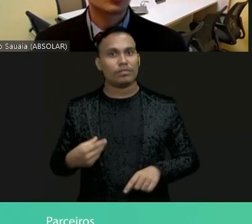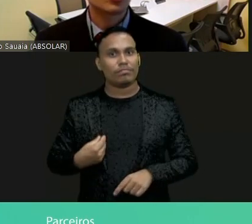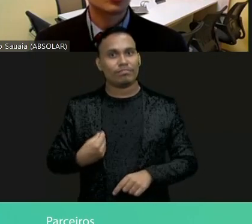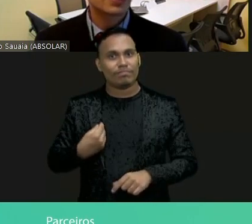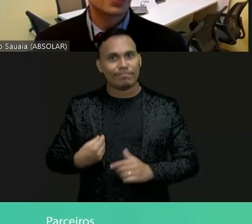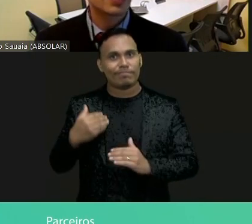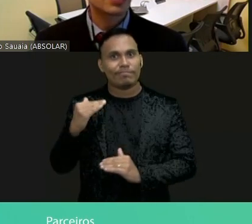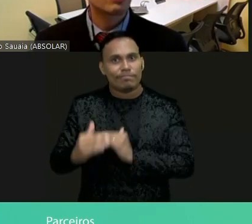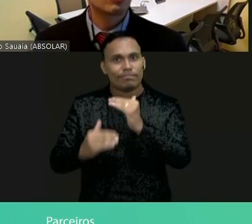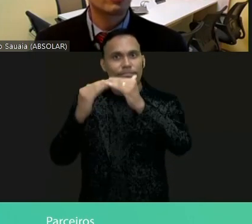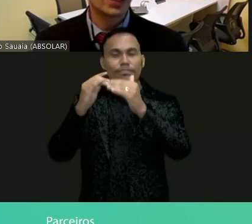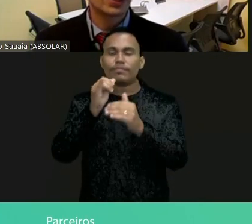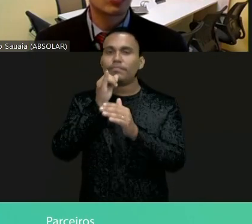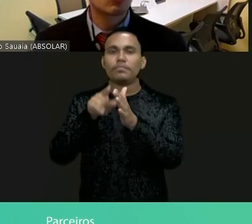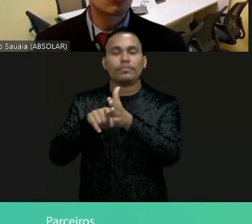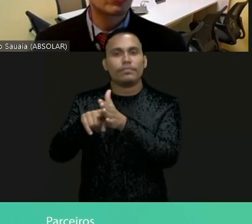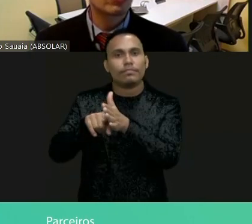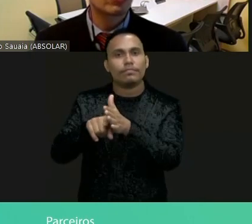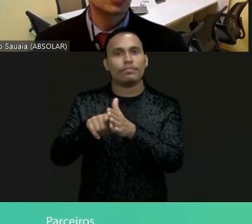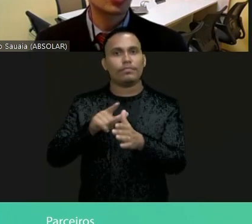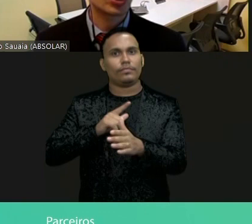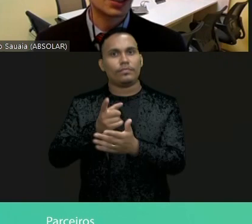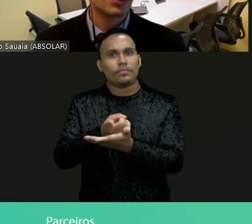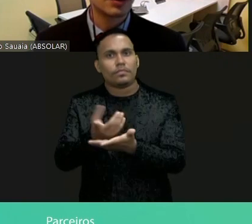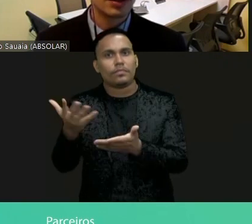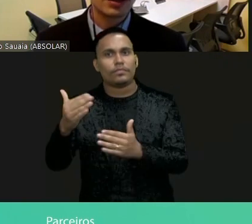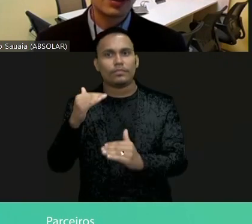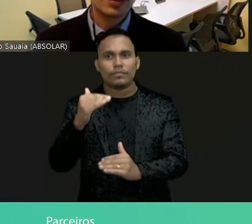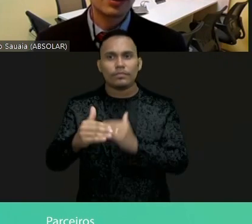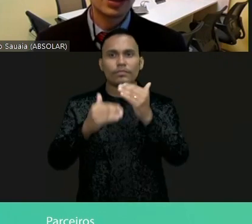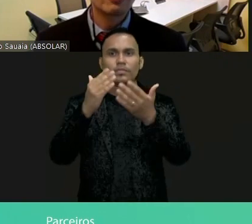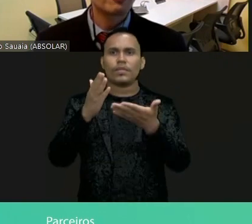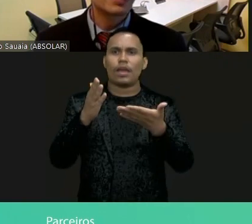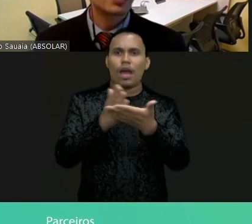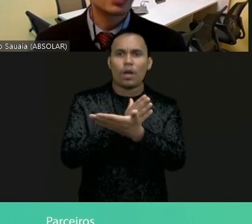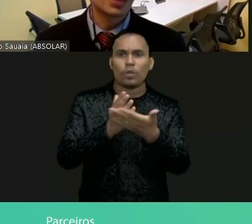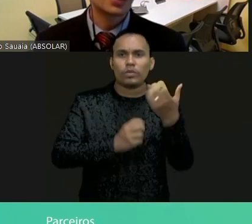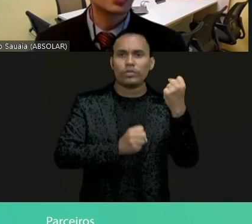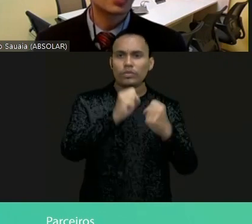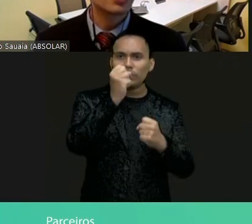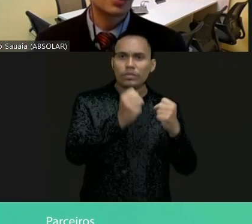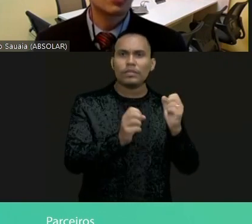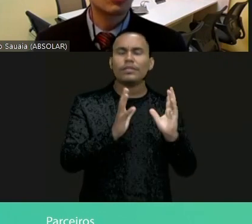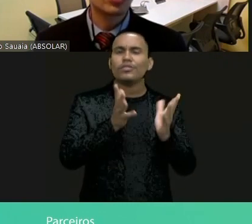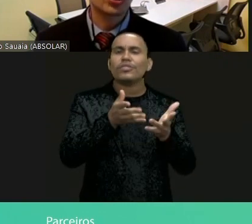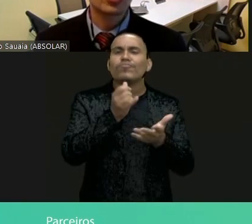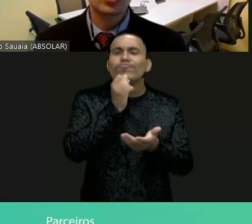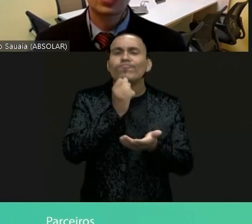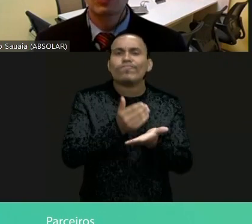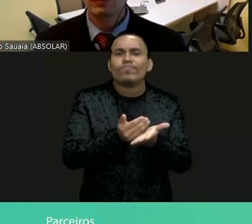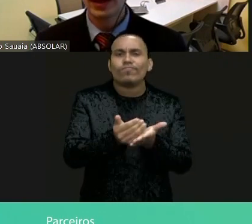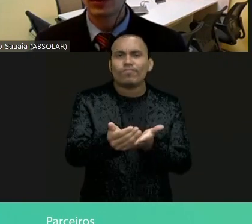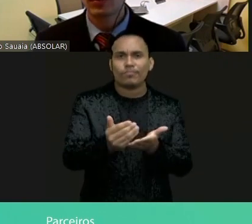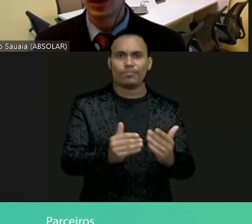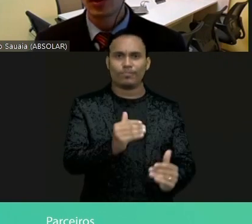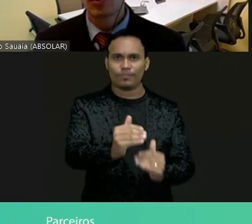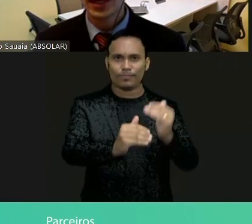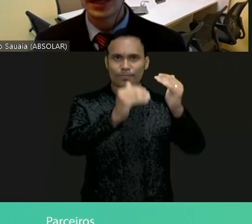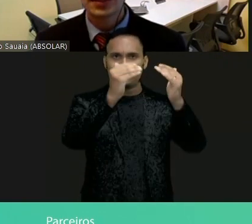projects moving forward with R&D, and some plants already in an